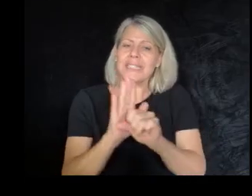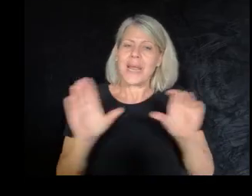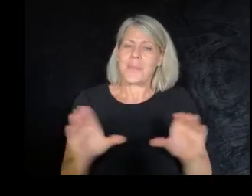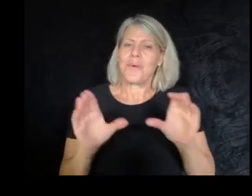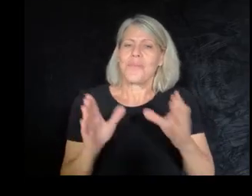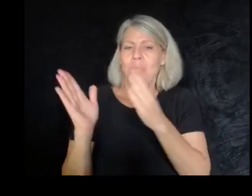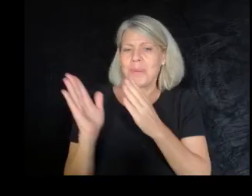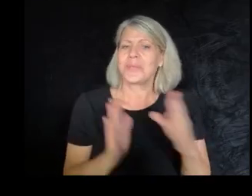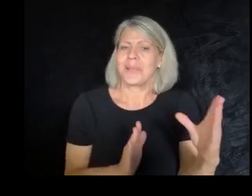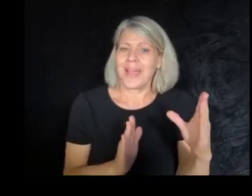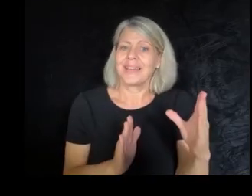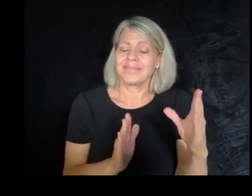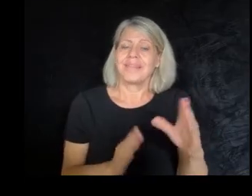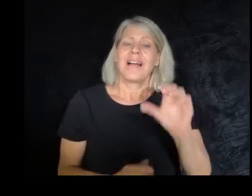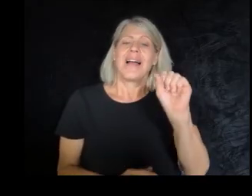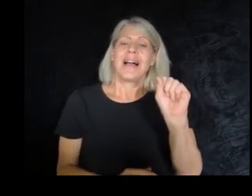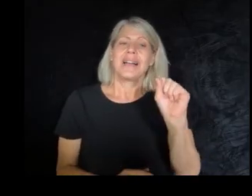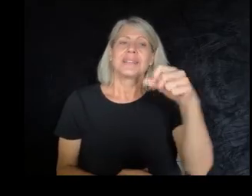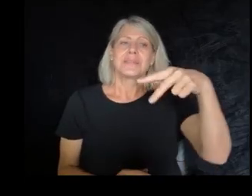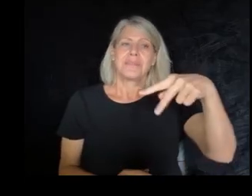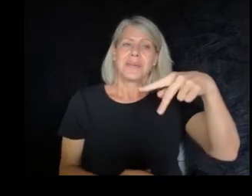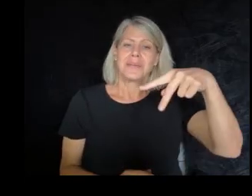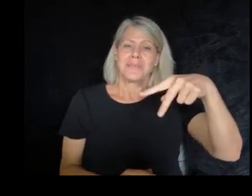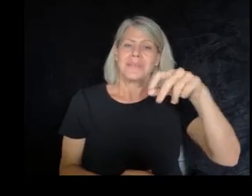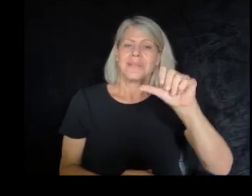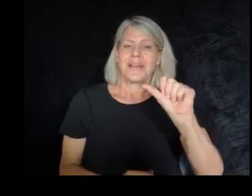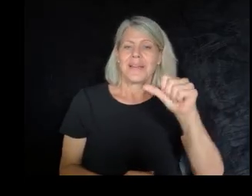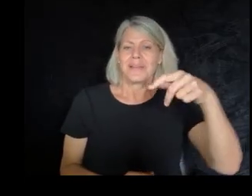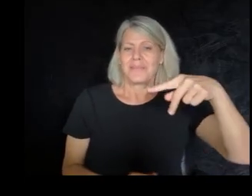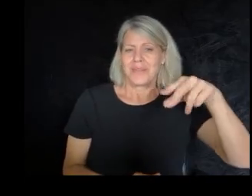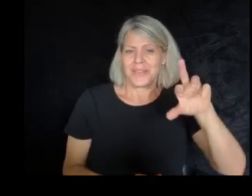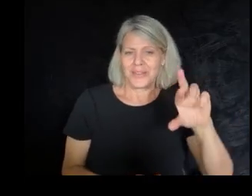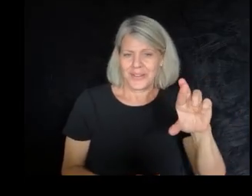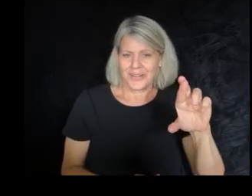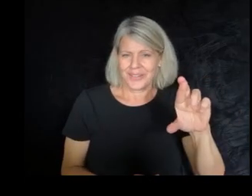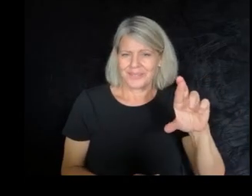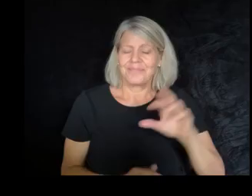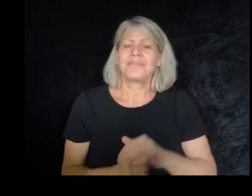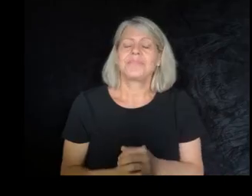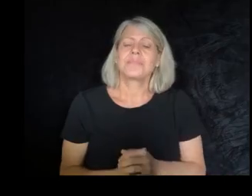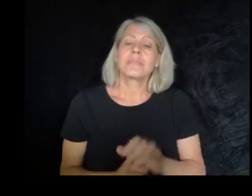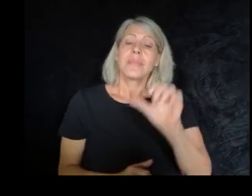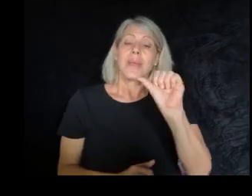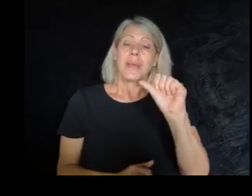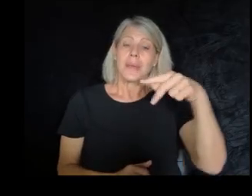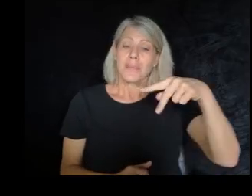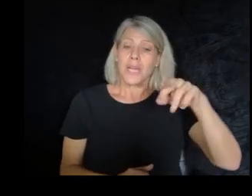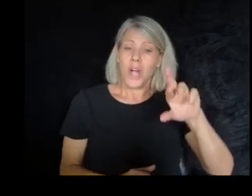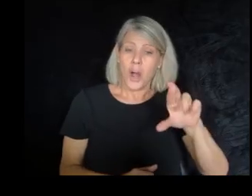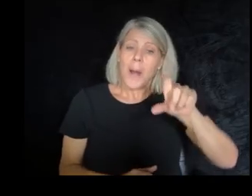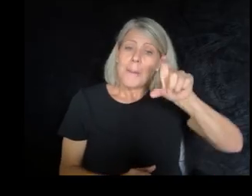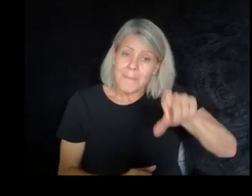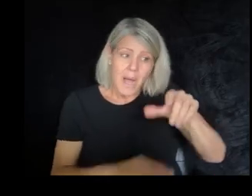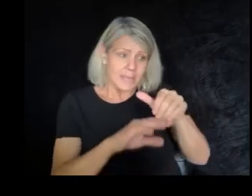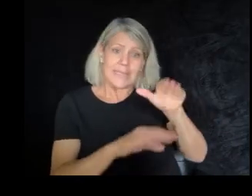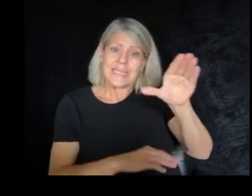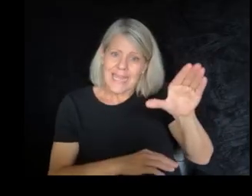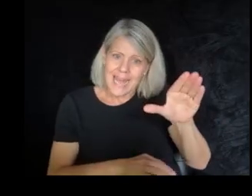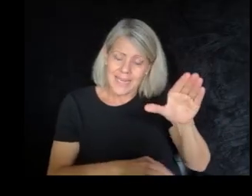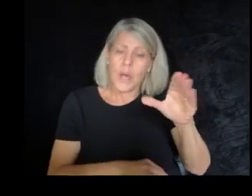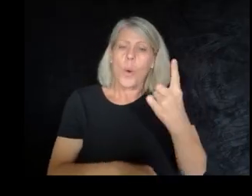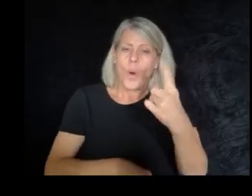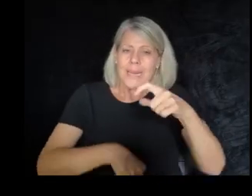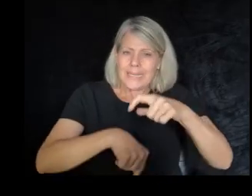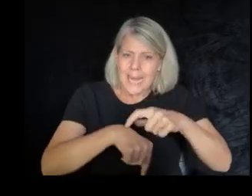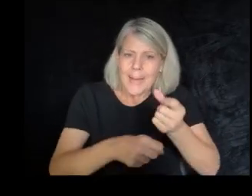Performance Report, SPP APR. The APR must be submitted